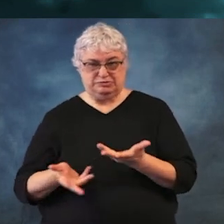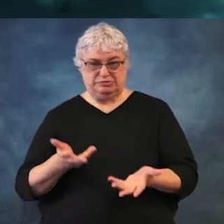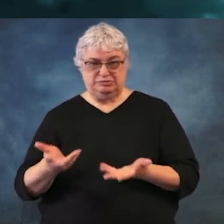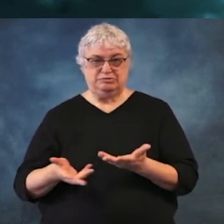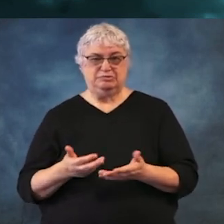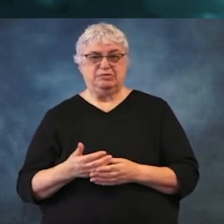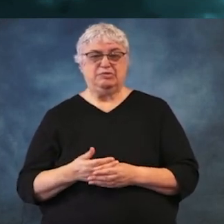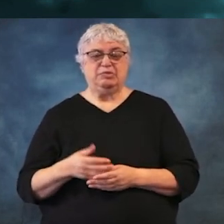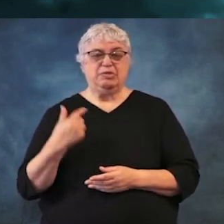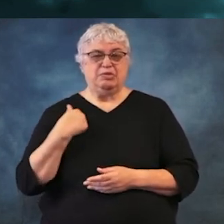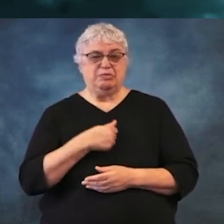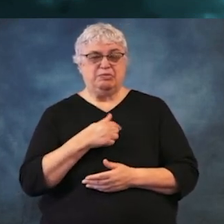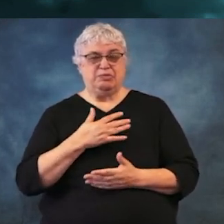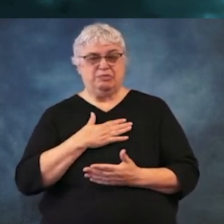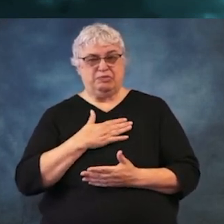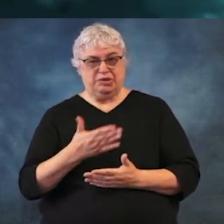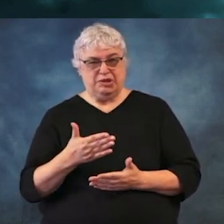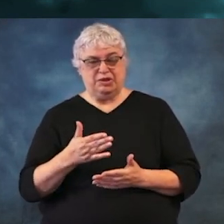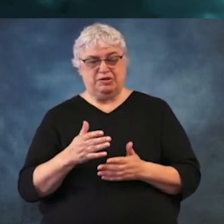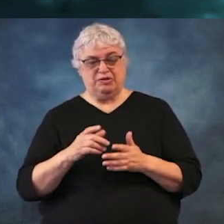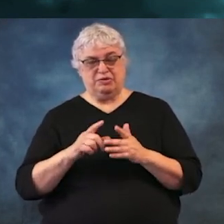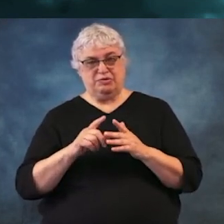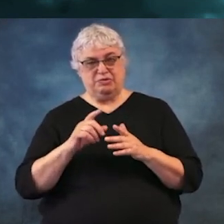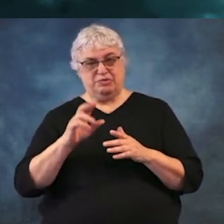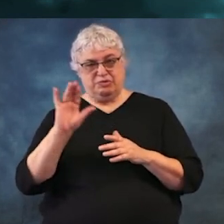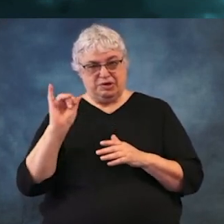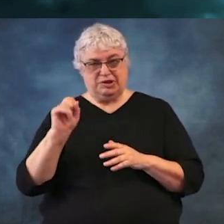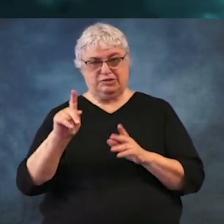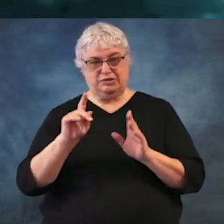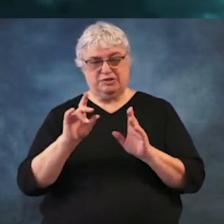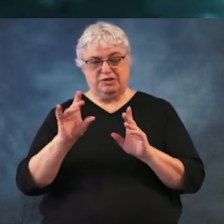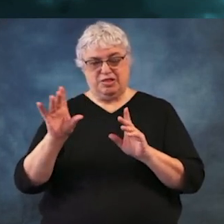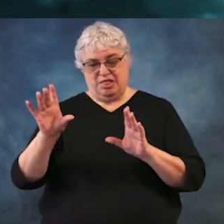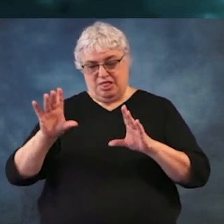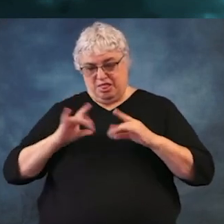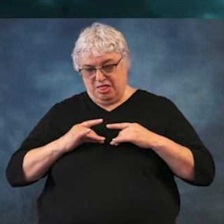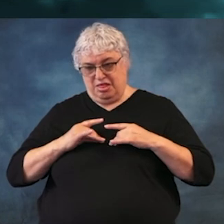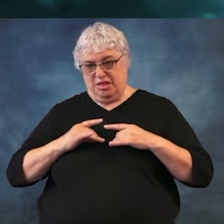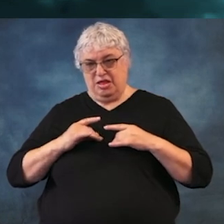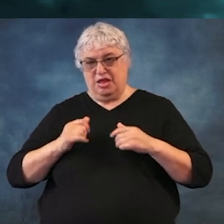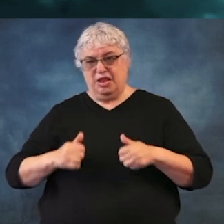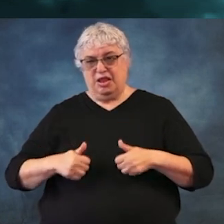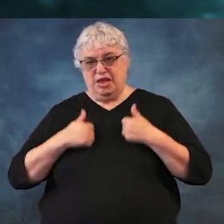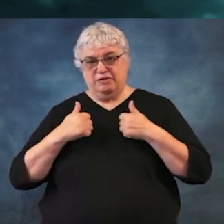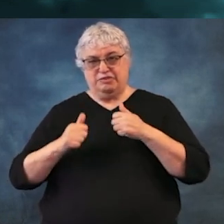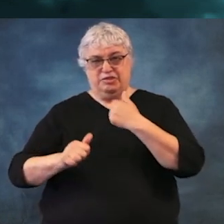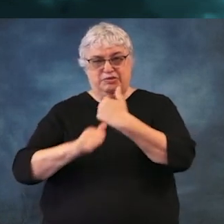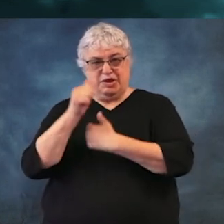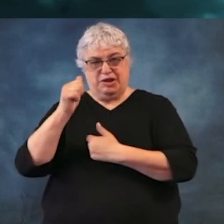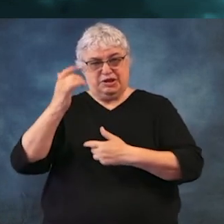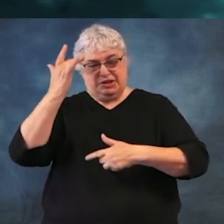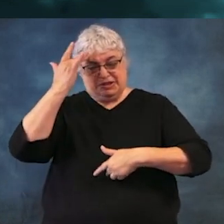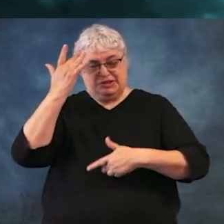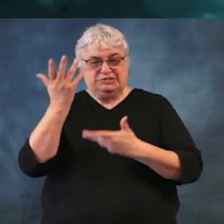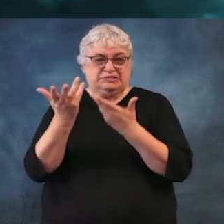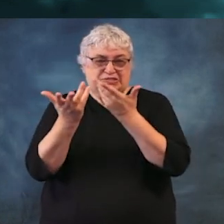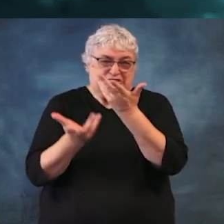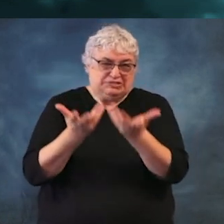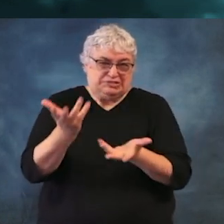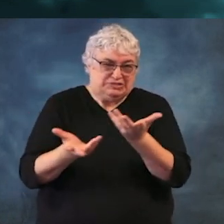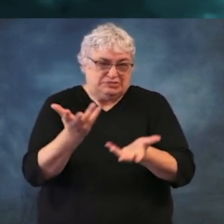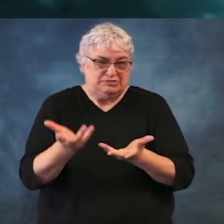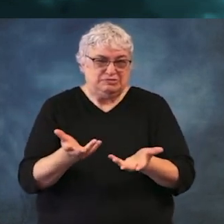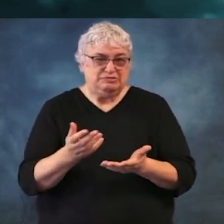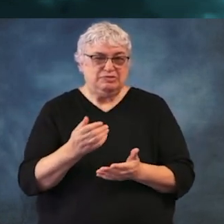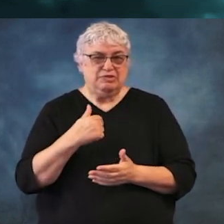not, if we're willing to risk being exposed to a very life-threatening disease. I